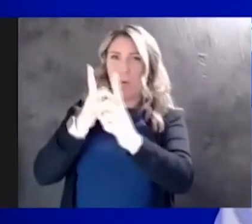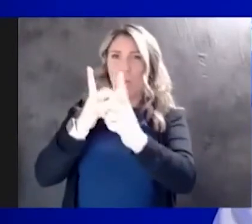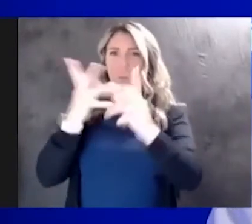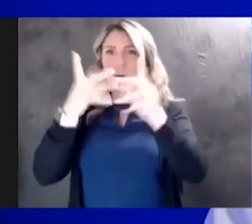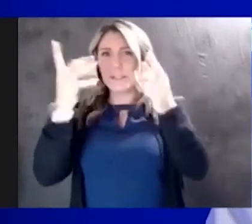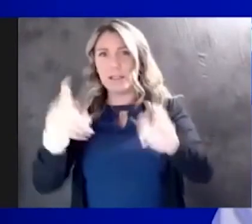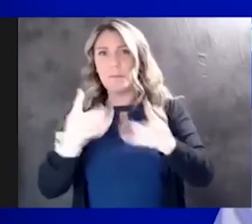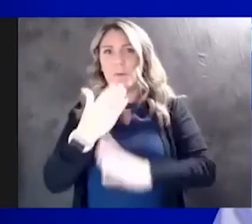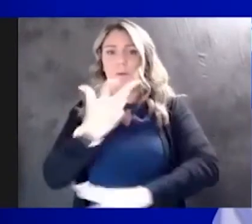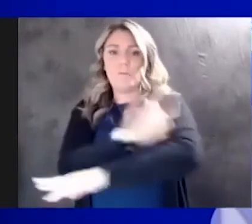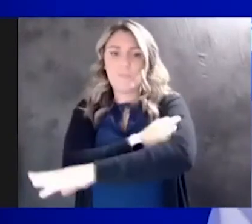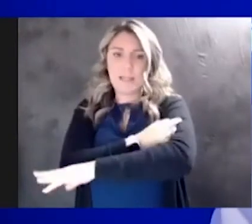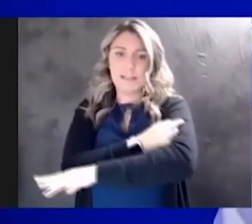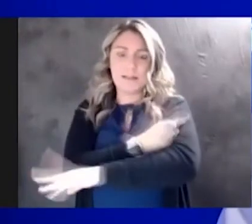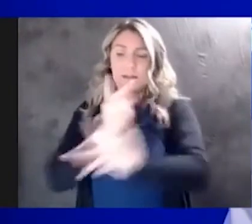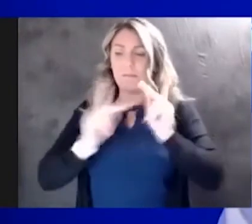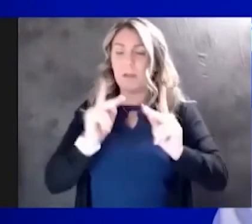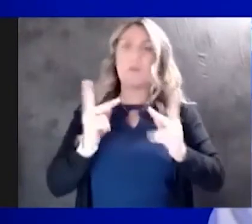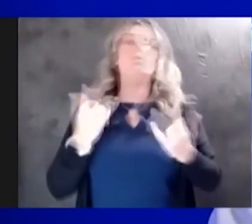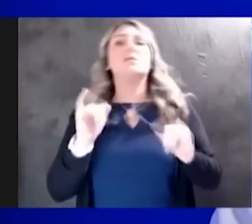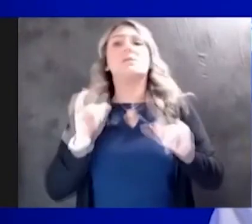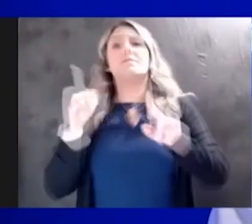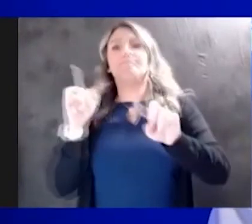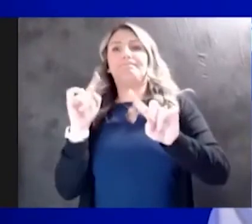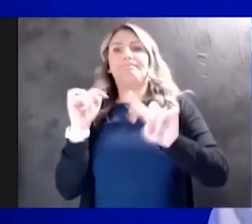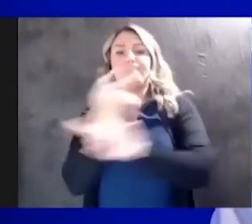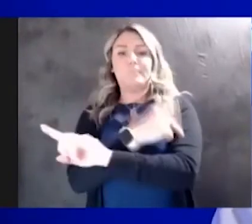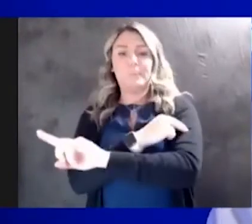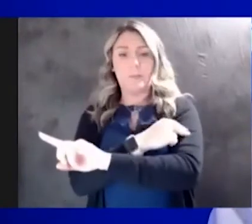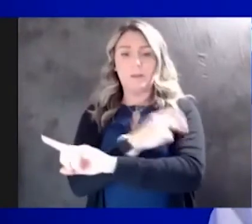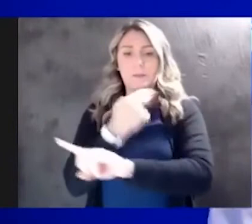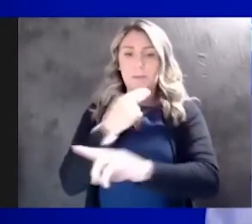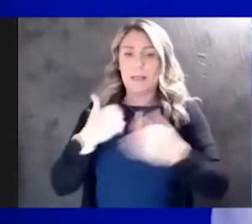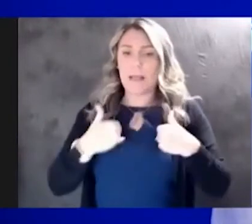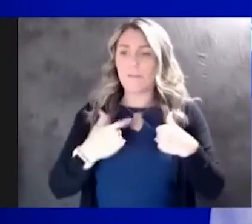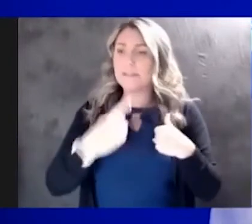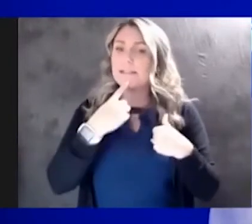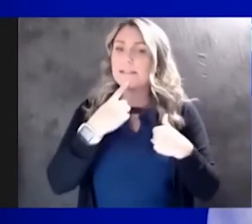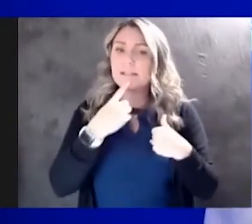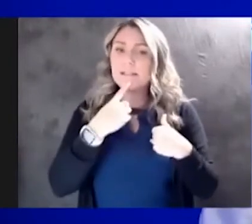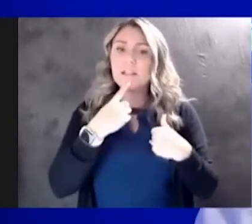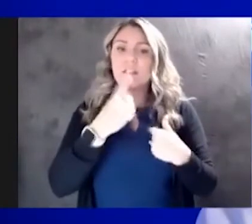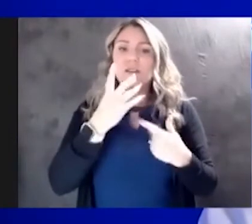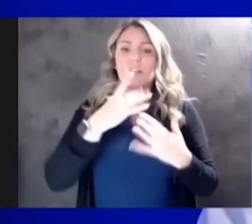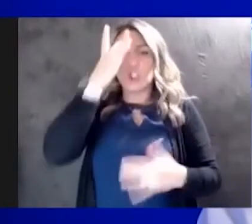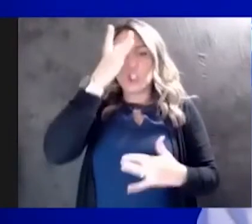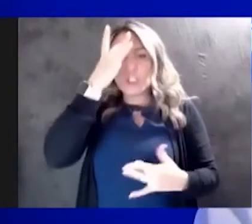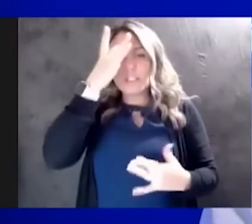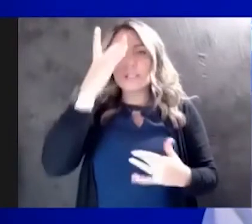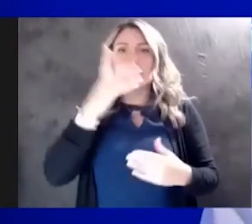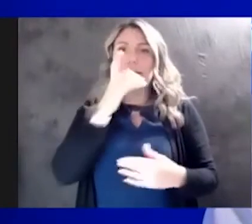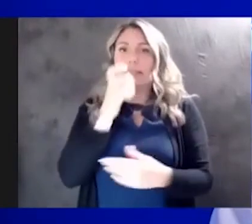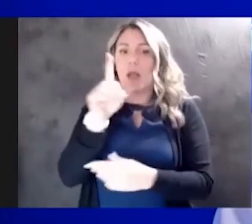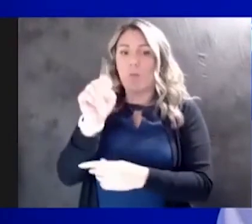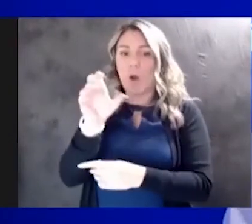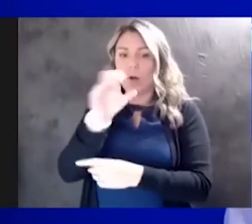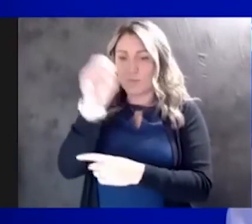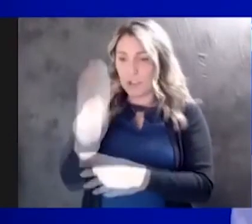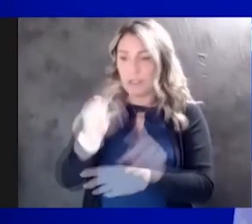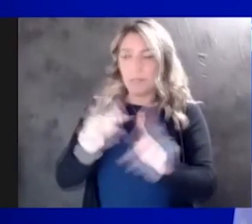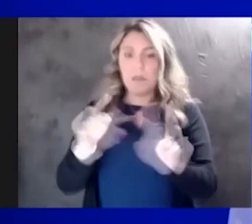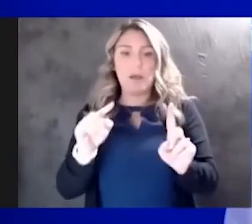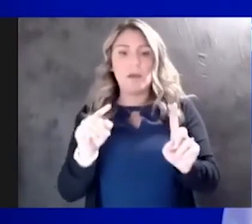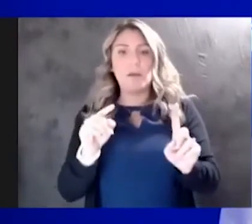are still coming to the hospital and having that severe disease. Again, it's not 100%, but it is